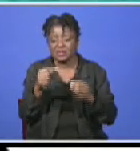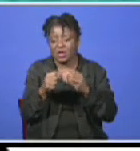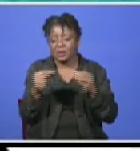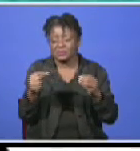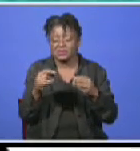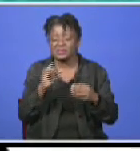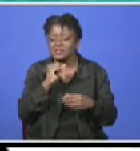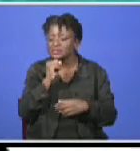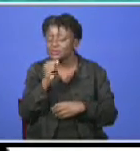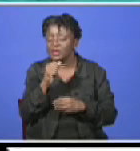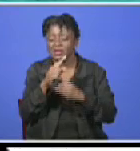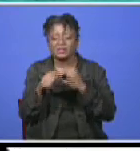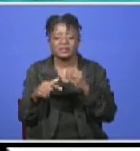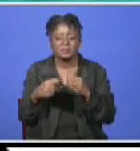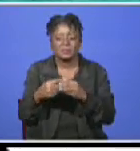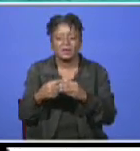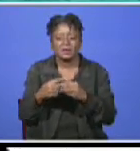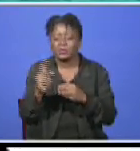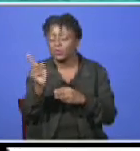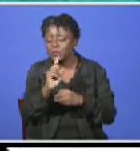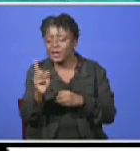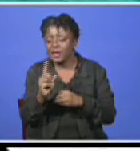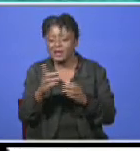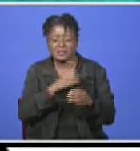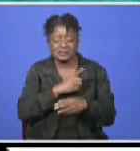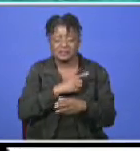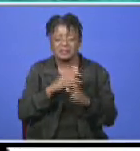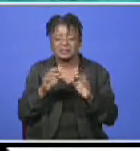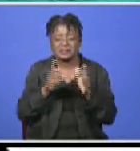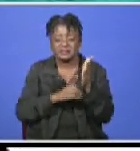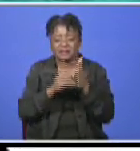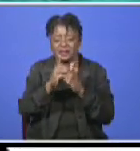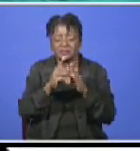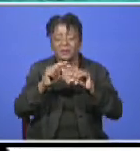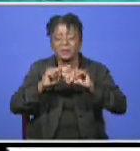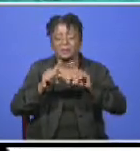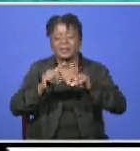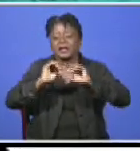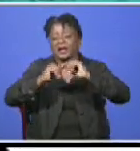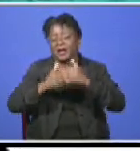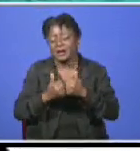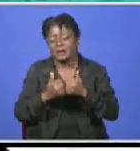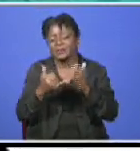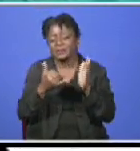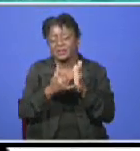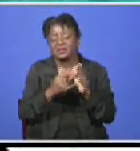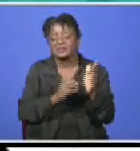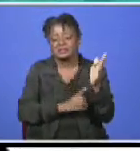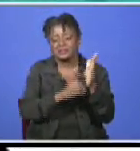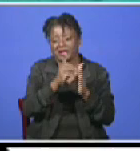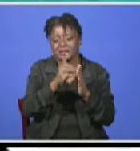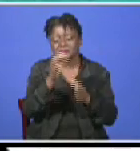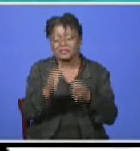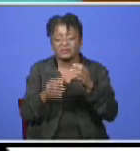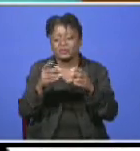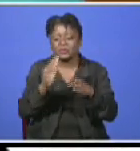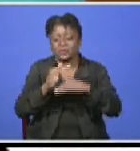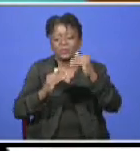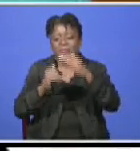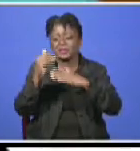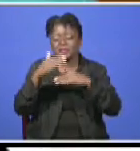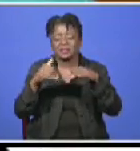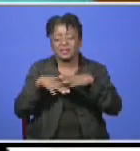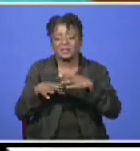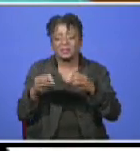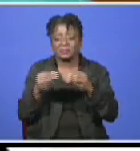opposition is not a matter of where Disney develops, but rather how it plans to develop. If you build in a sustainable way, in a more